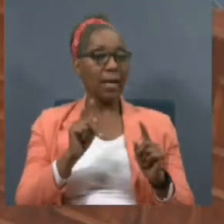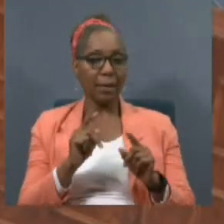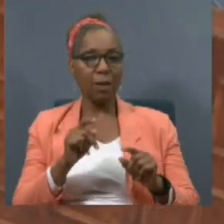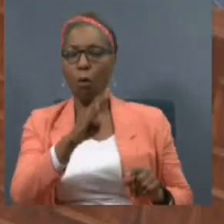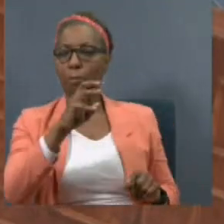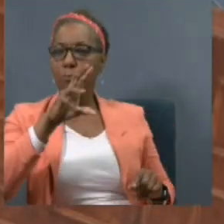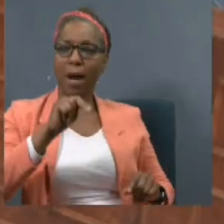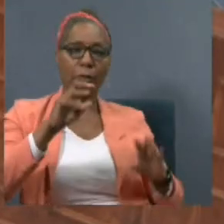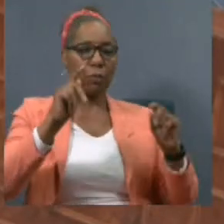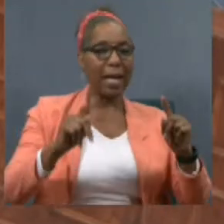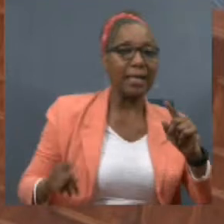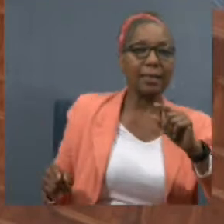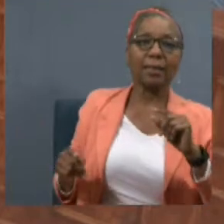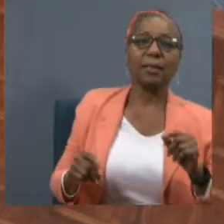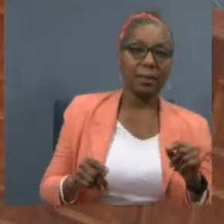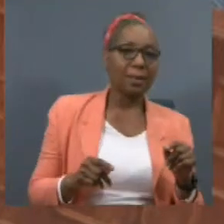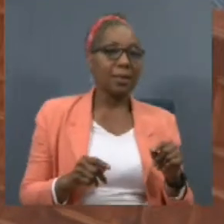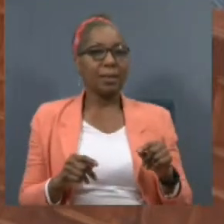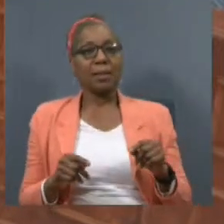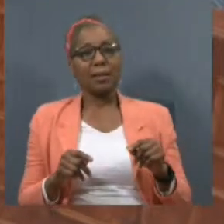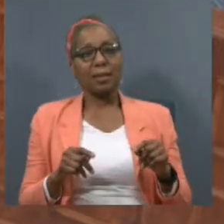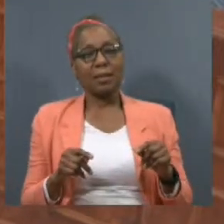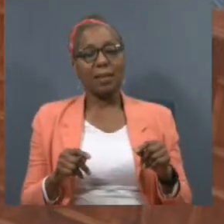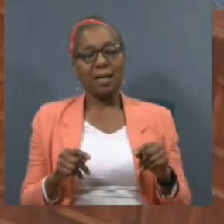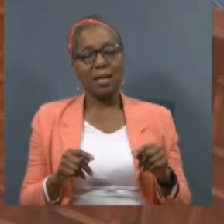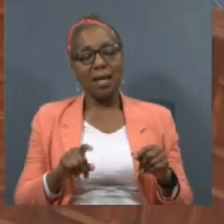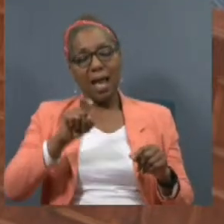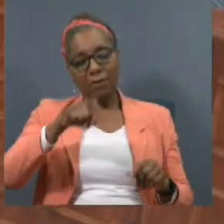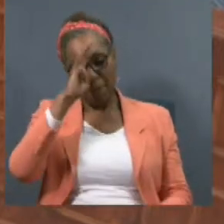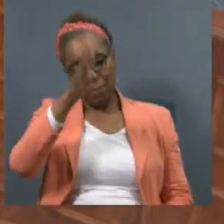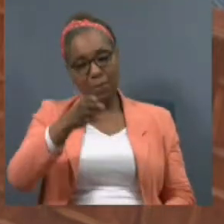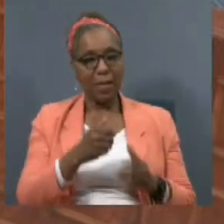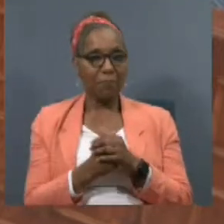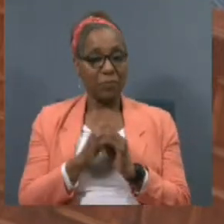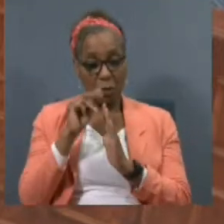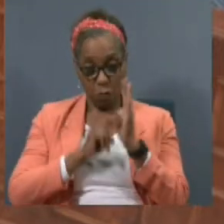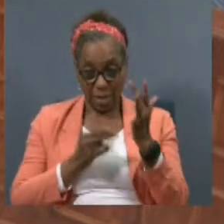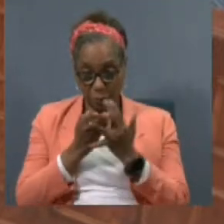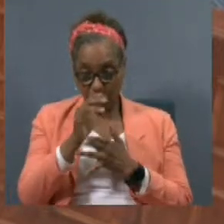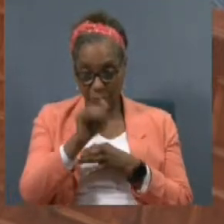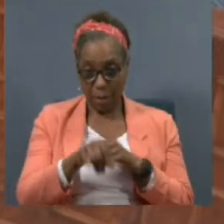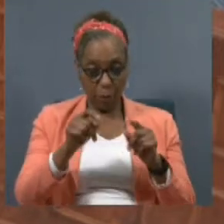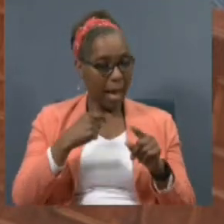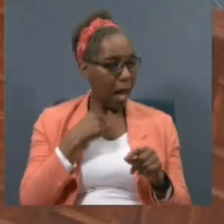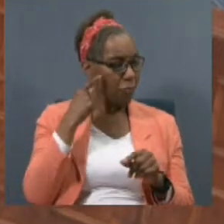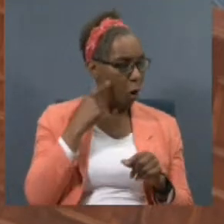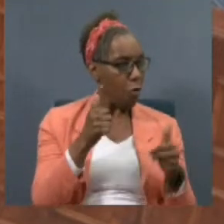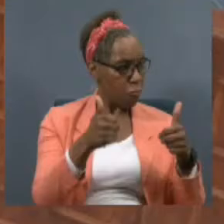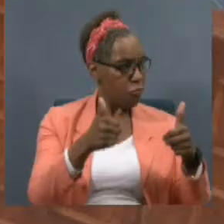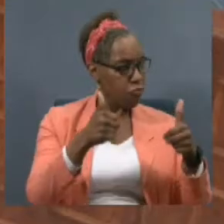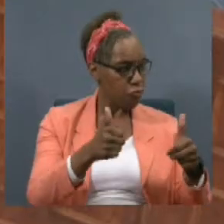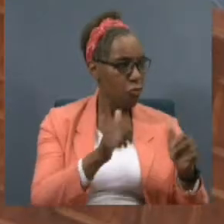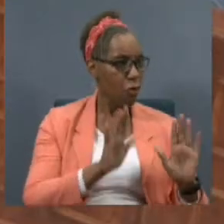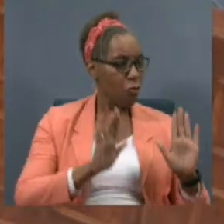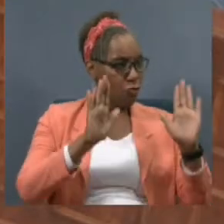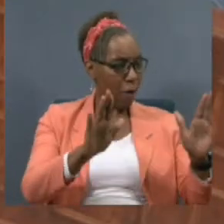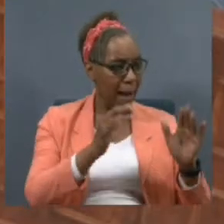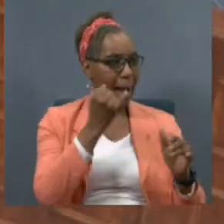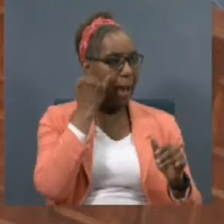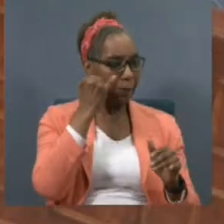follow on the comments of my two commissioners. I got to be very frank with you. Reading through this, I initially thought, yeah, great idea, economic